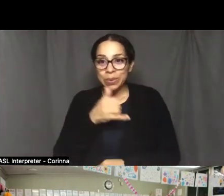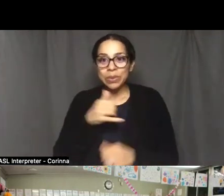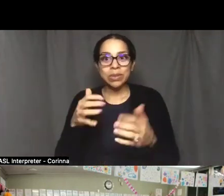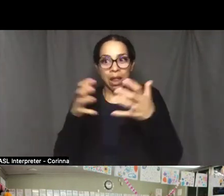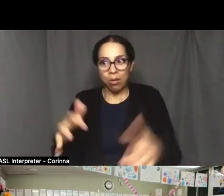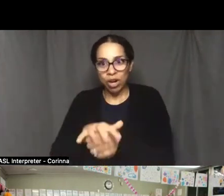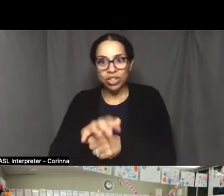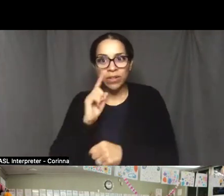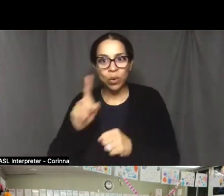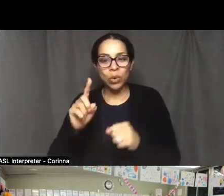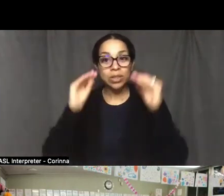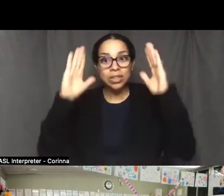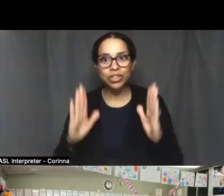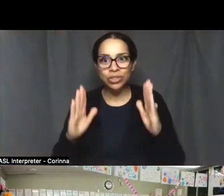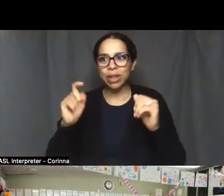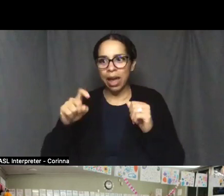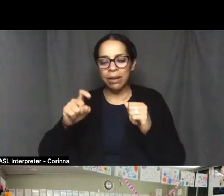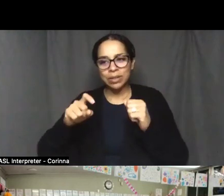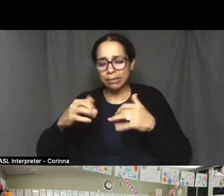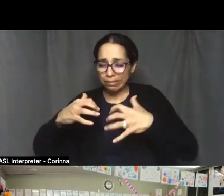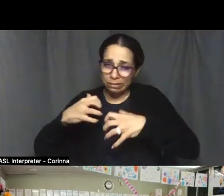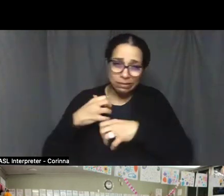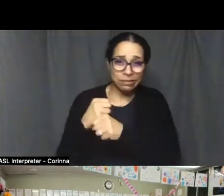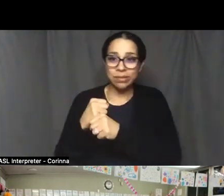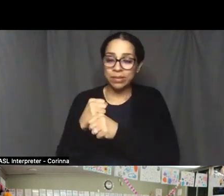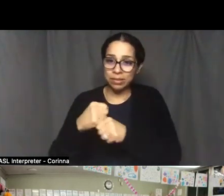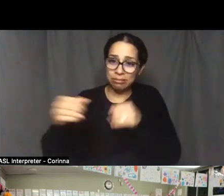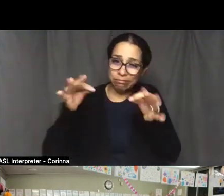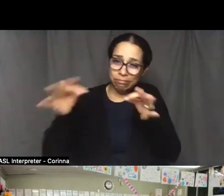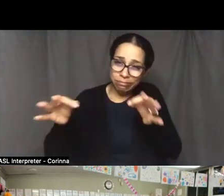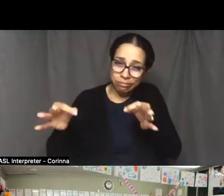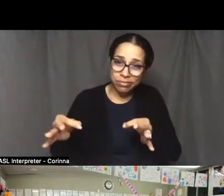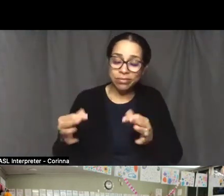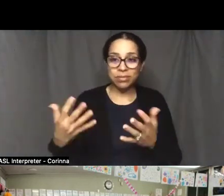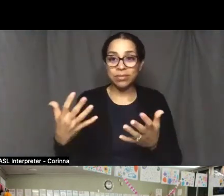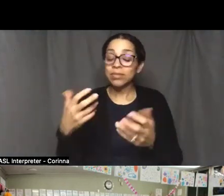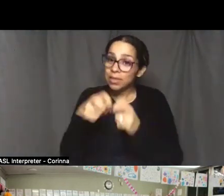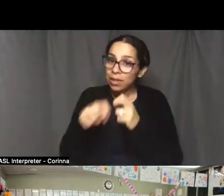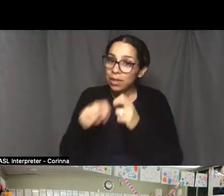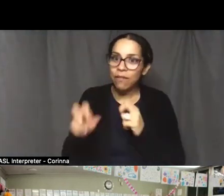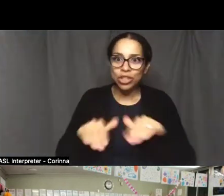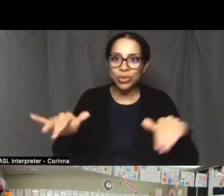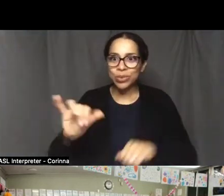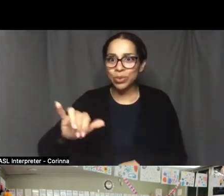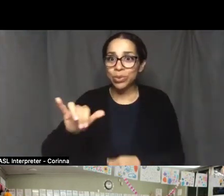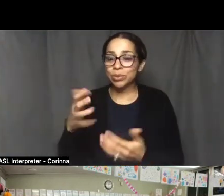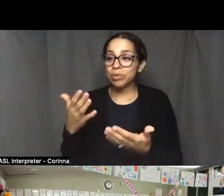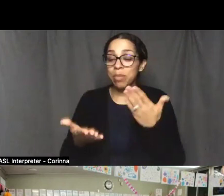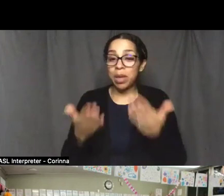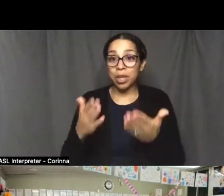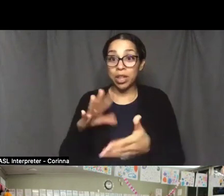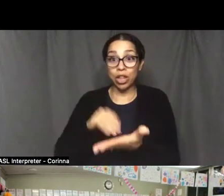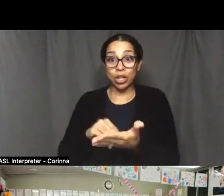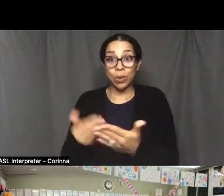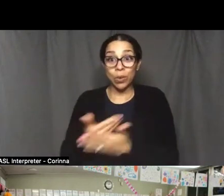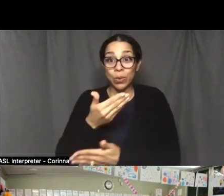for our kids too who are learning this because they may be learning two languages. They may be learning a new language in German or English,